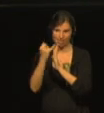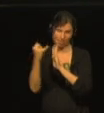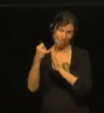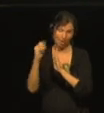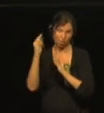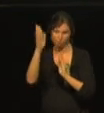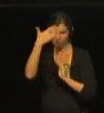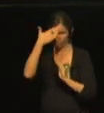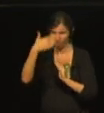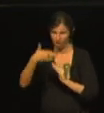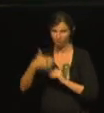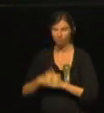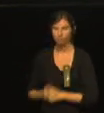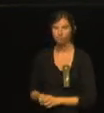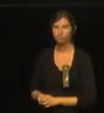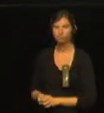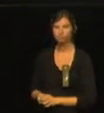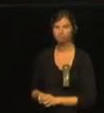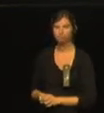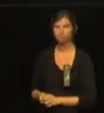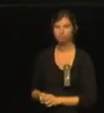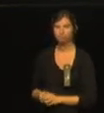that he has a social life.